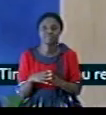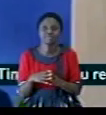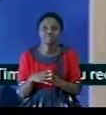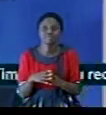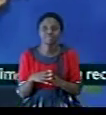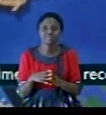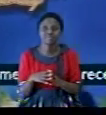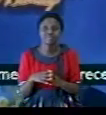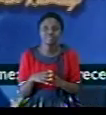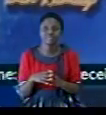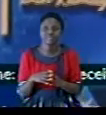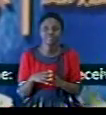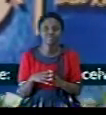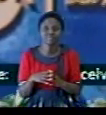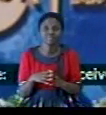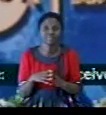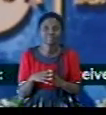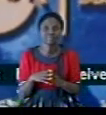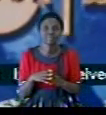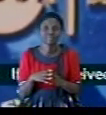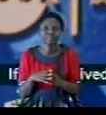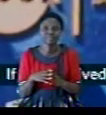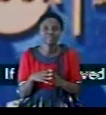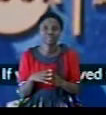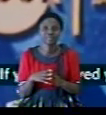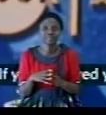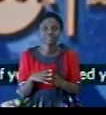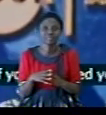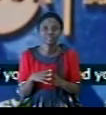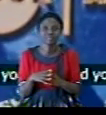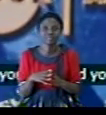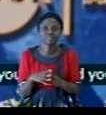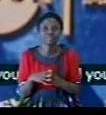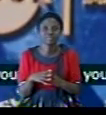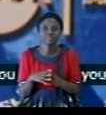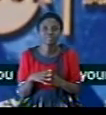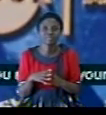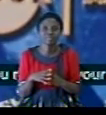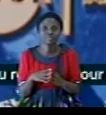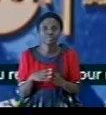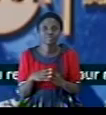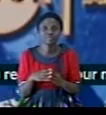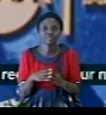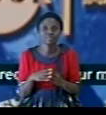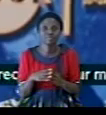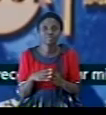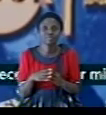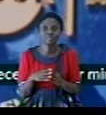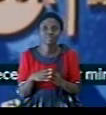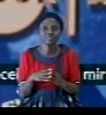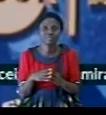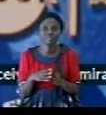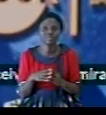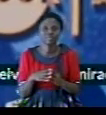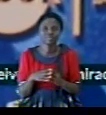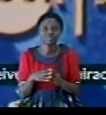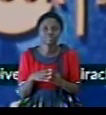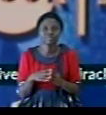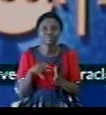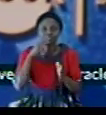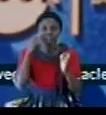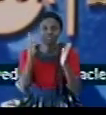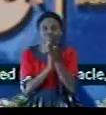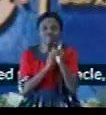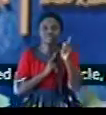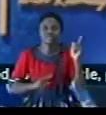the brother has been complaining of is allergic conjunctivitis. And yesterday, he got his miracle. Praise the Lord!